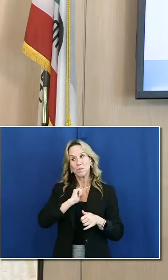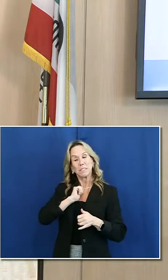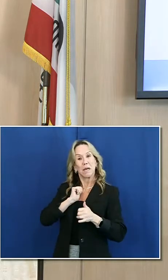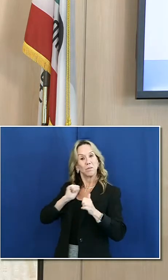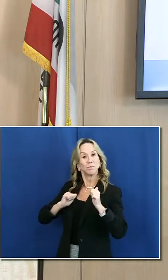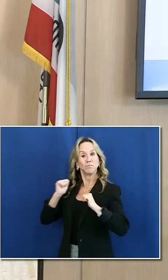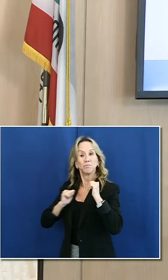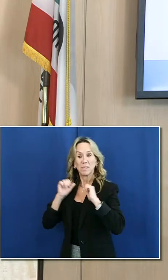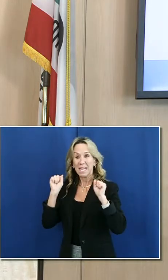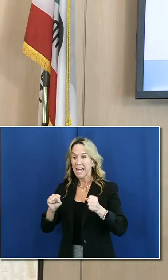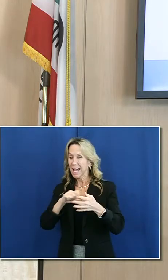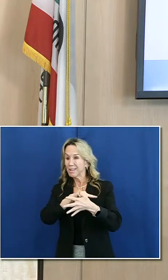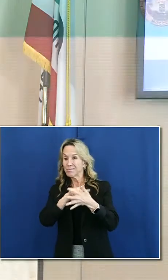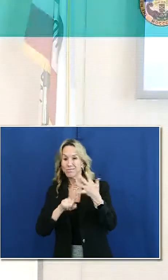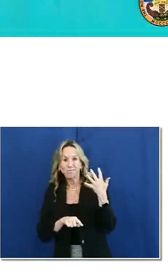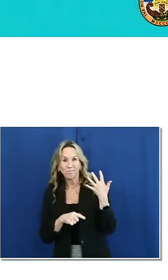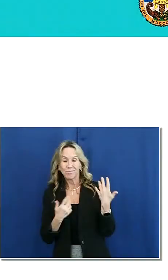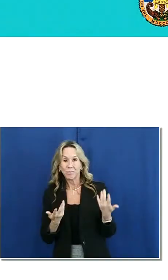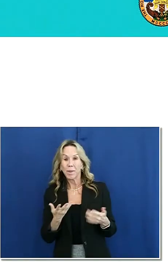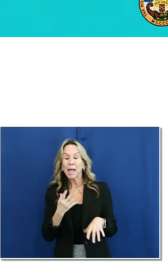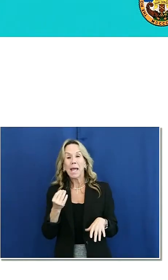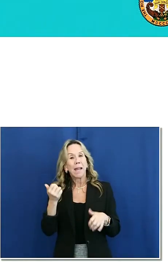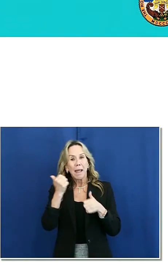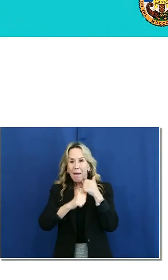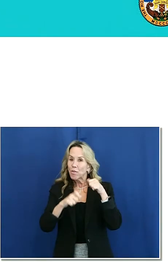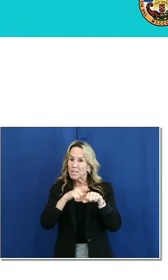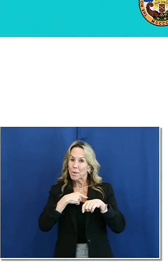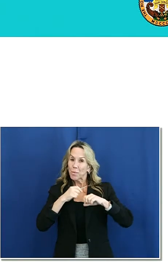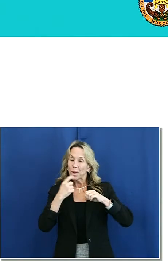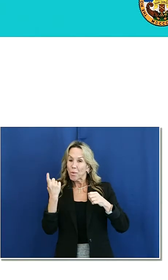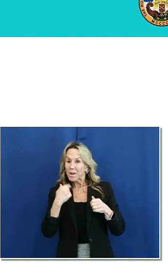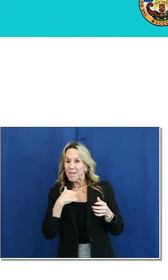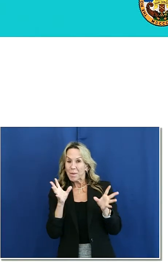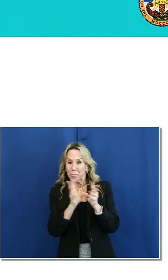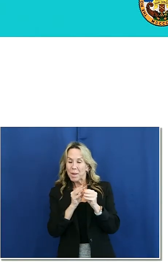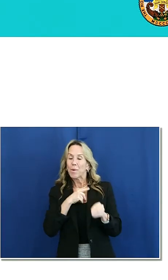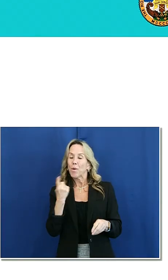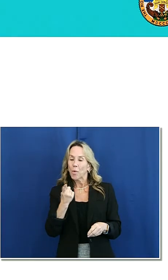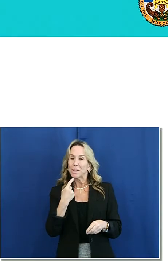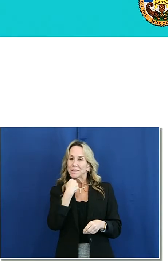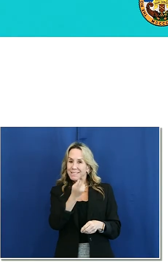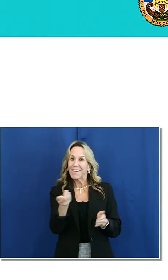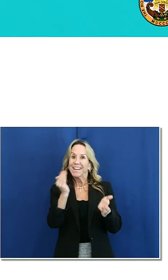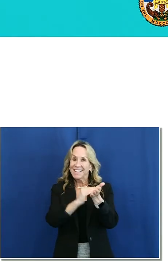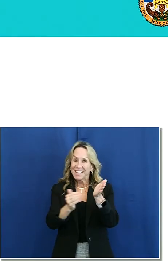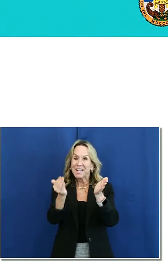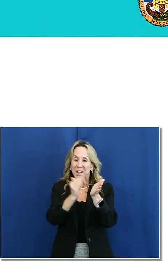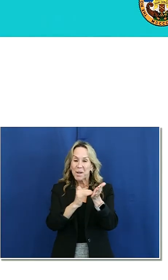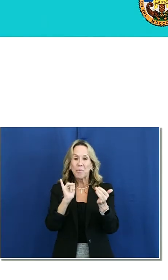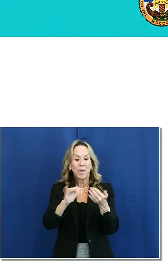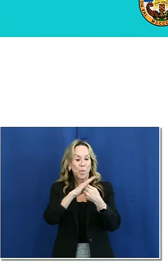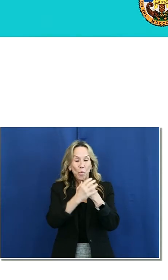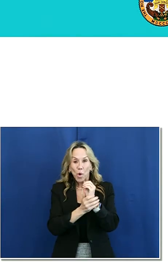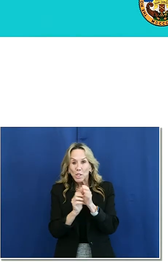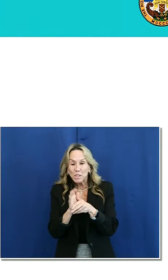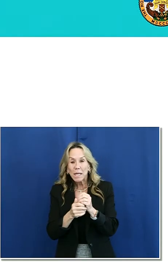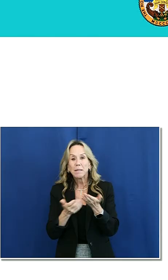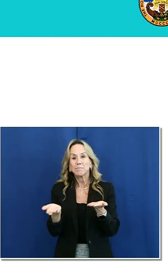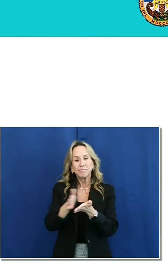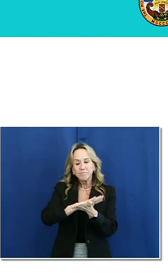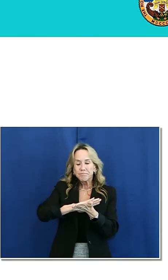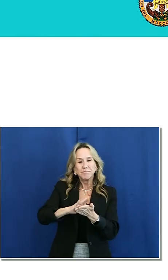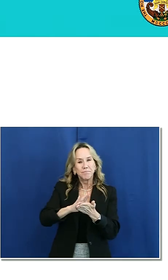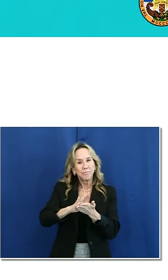media releases and every time we have a media briefing. These include washing your hands and promoting